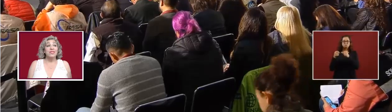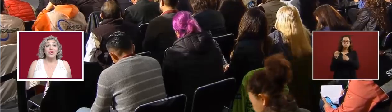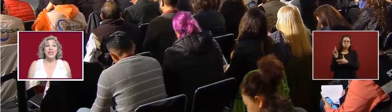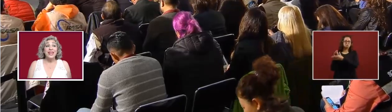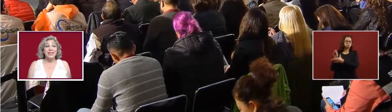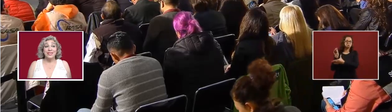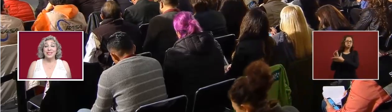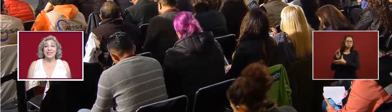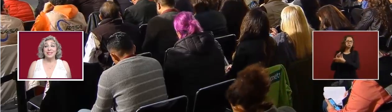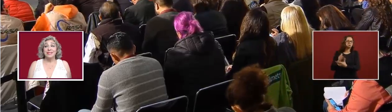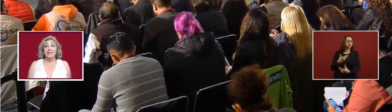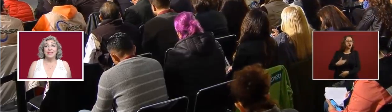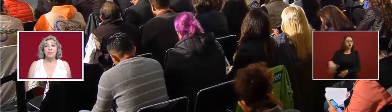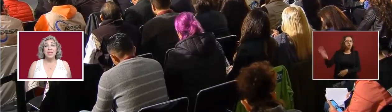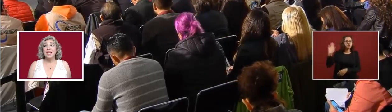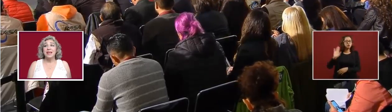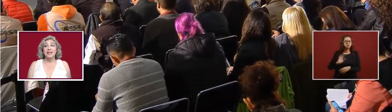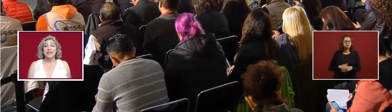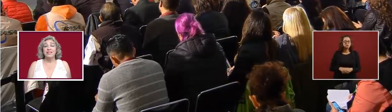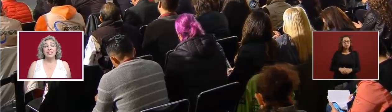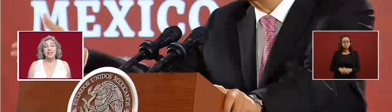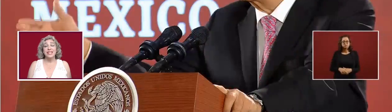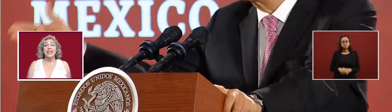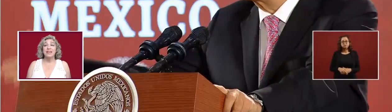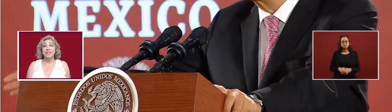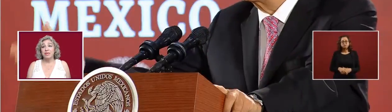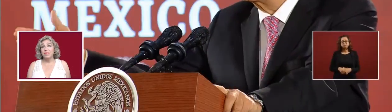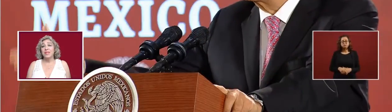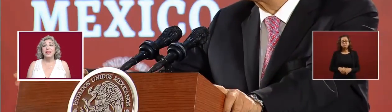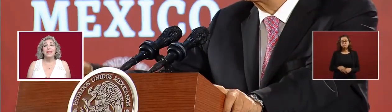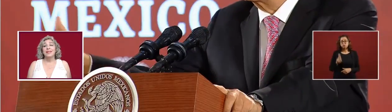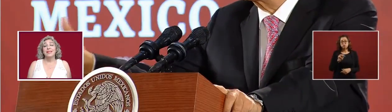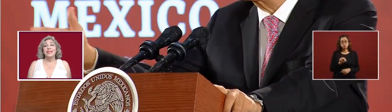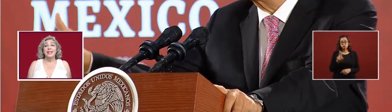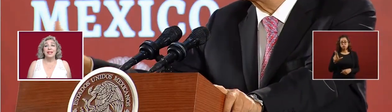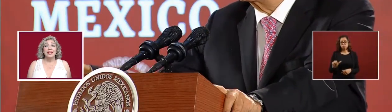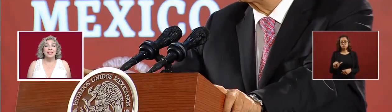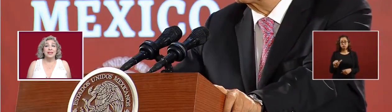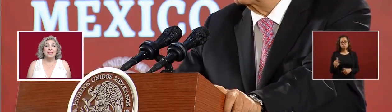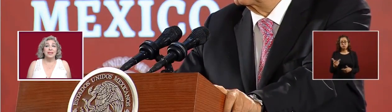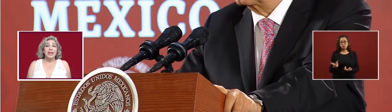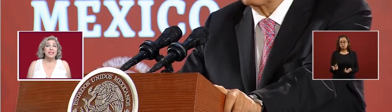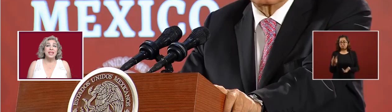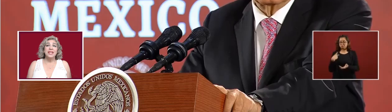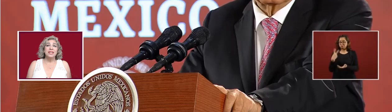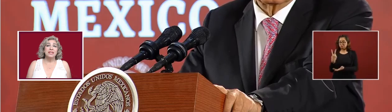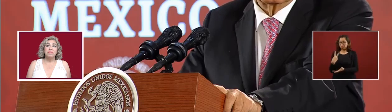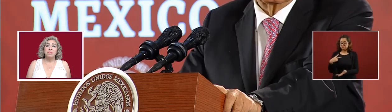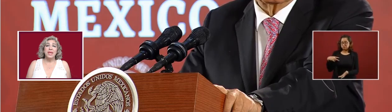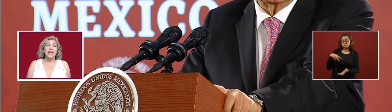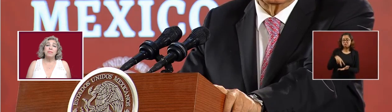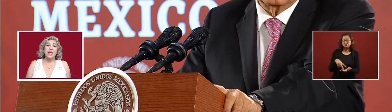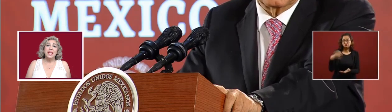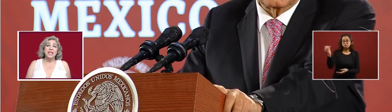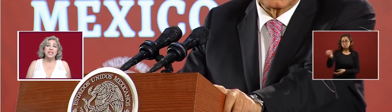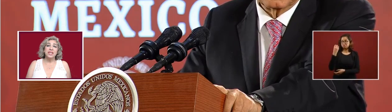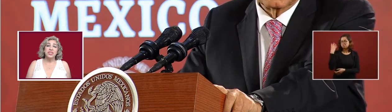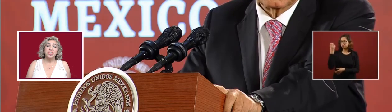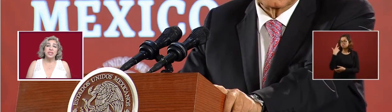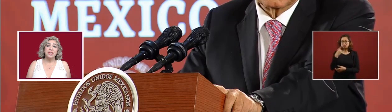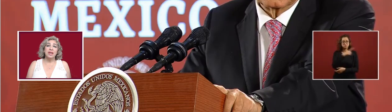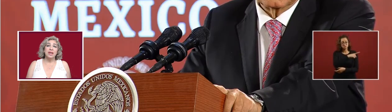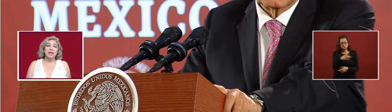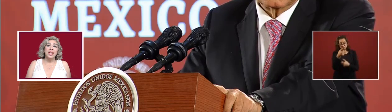For years, the media covered, didn't cover them. And they didn't make it, pay any